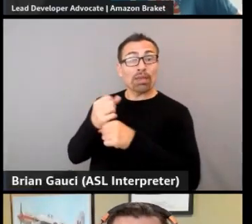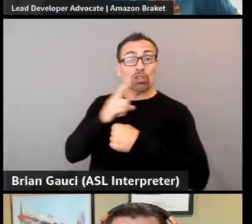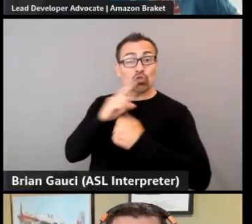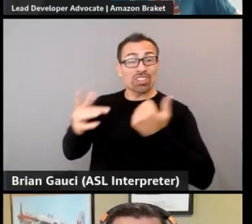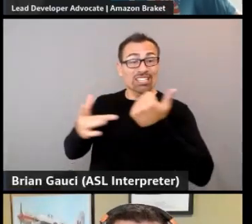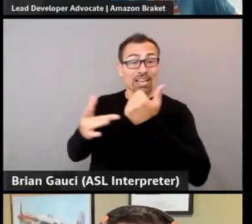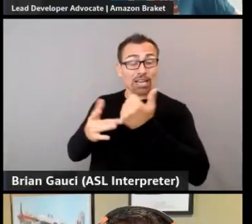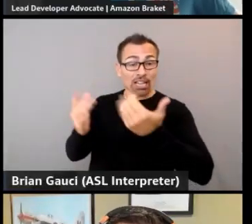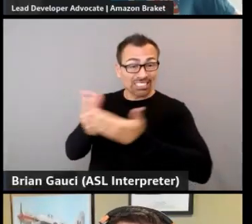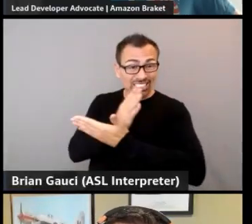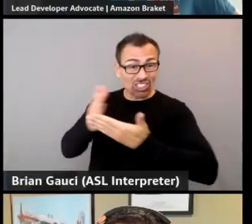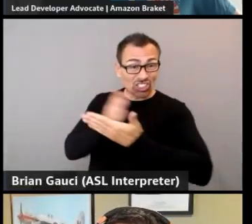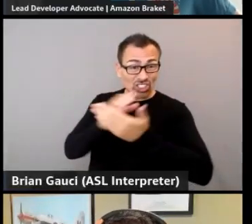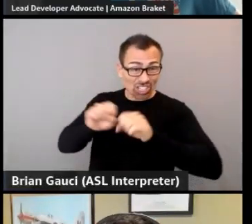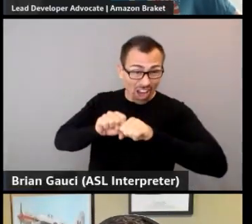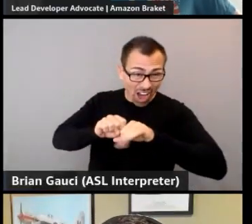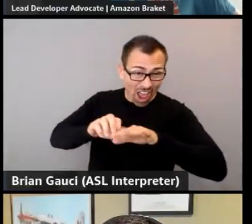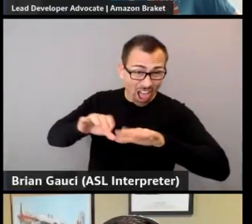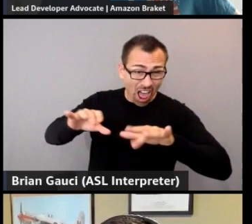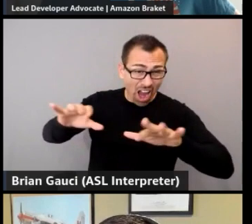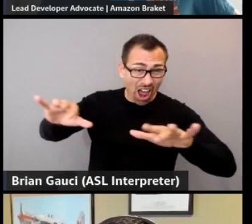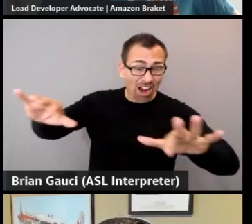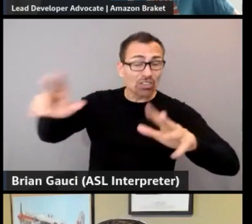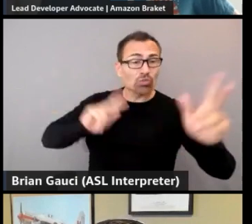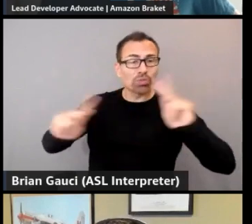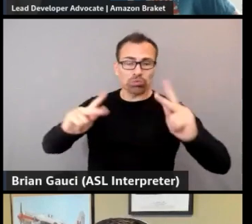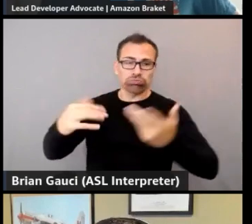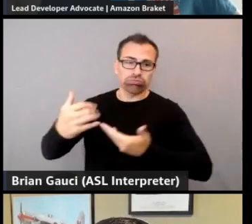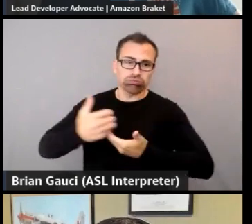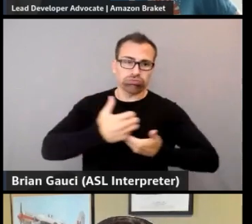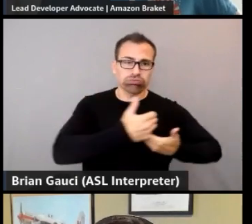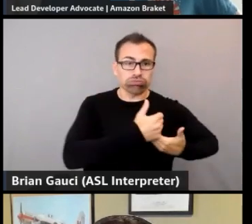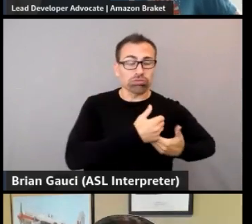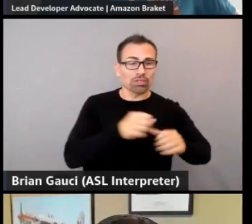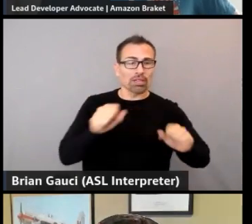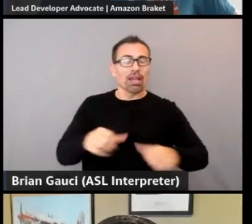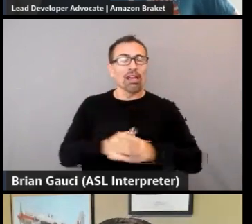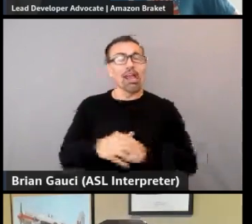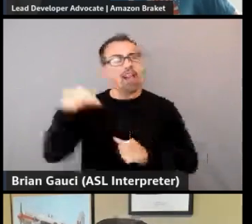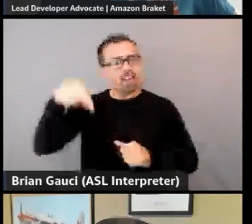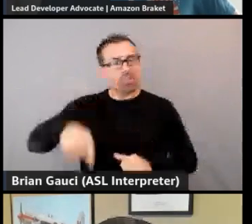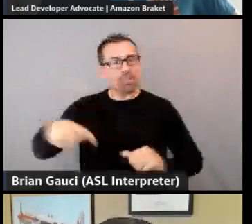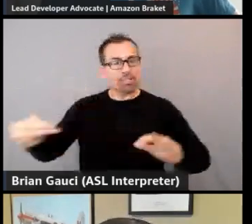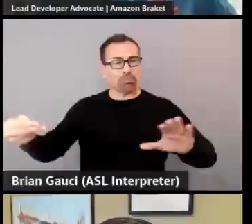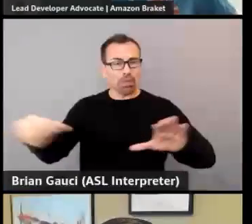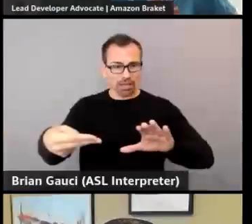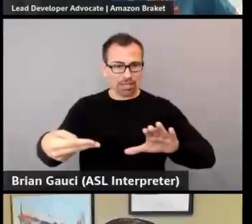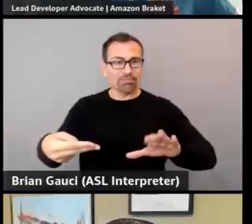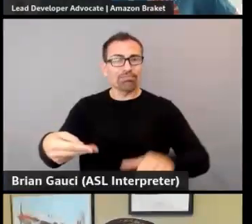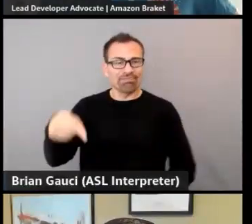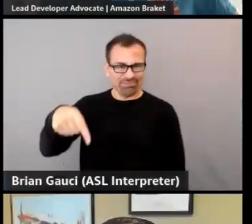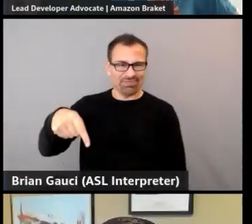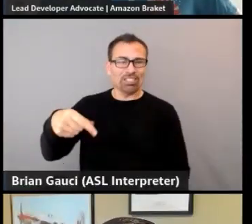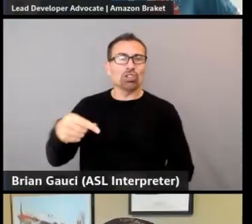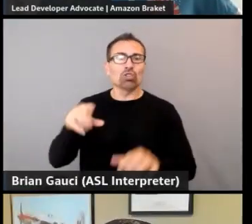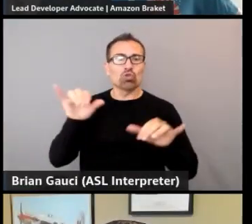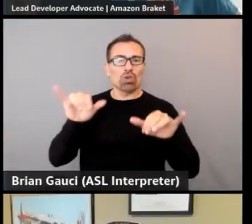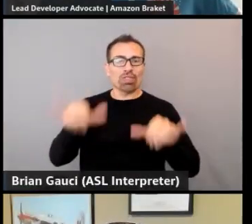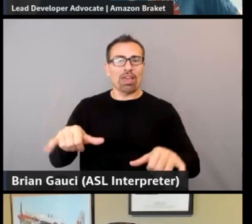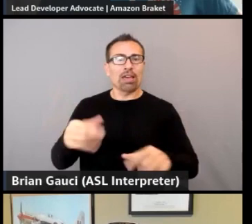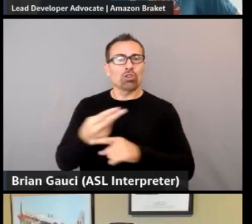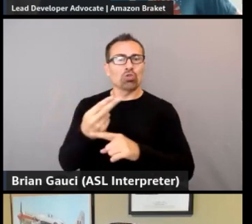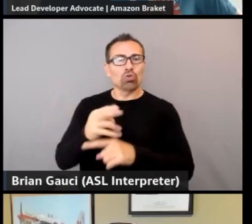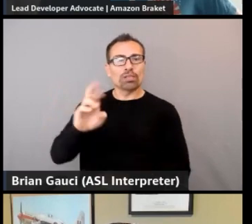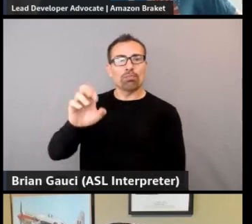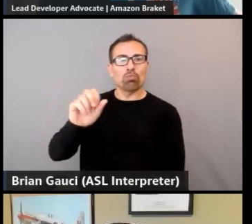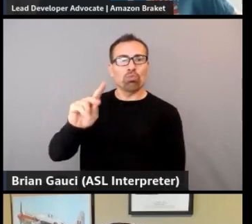getting it into as many hands as possible. It sounds like this plugin is doing just that using Braket. So that's great. Yeah,